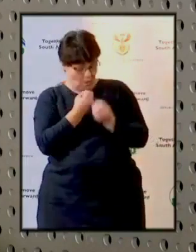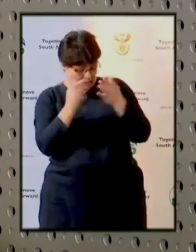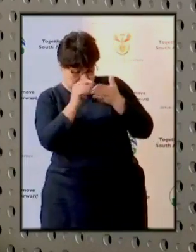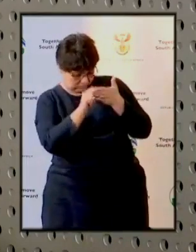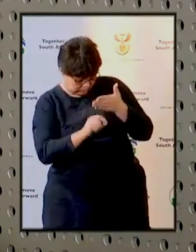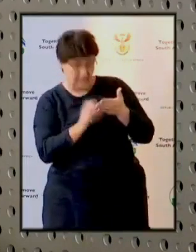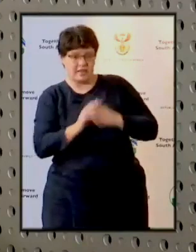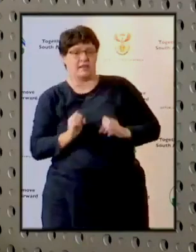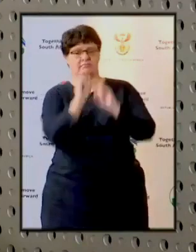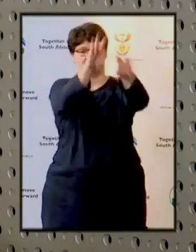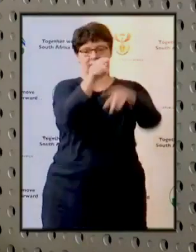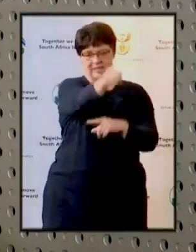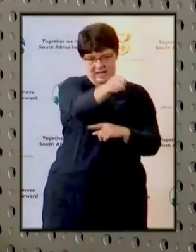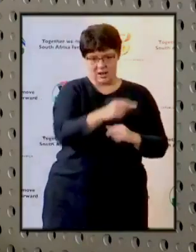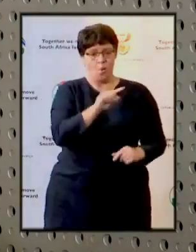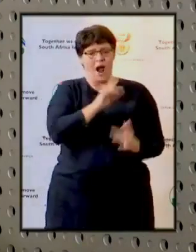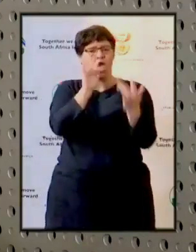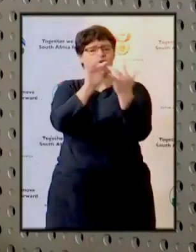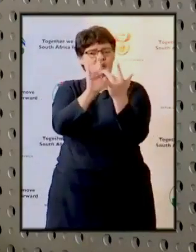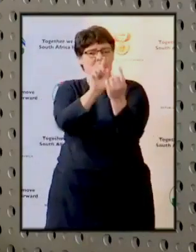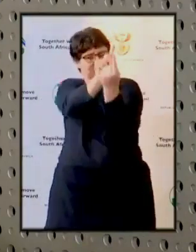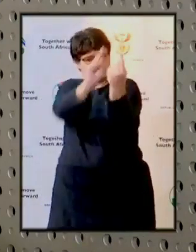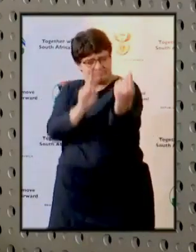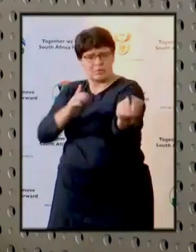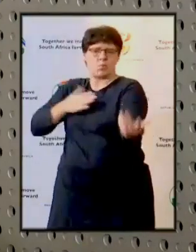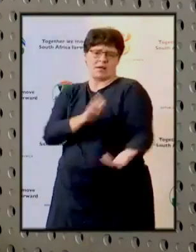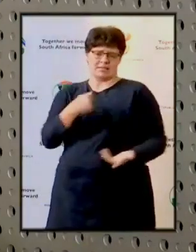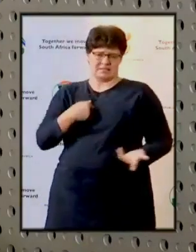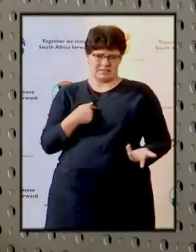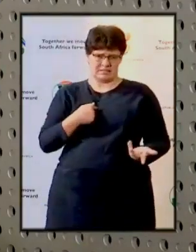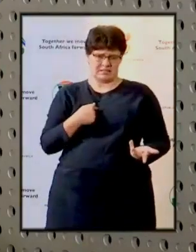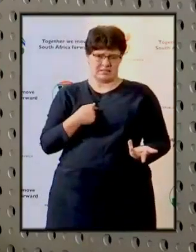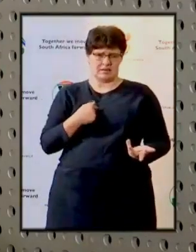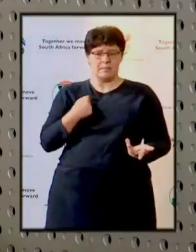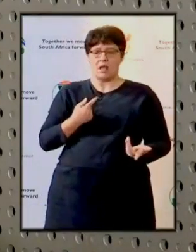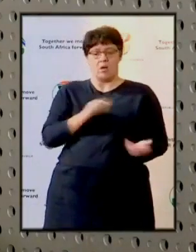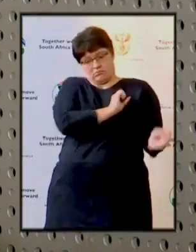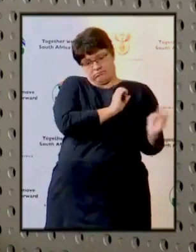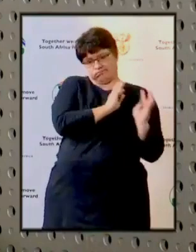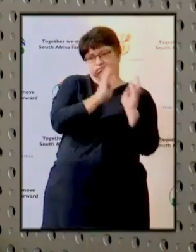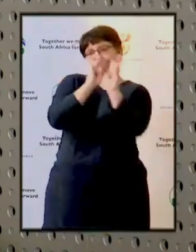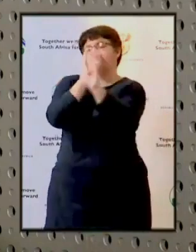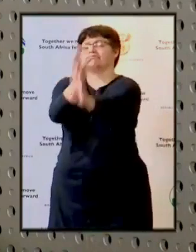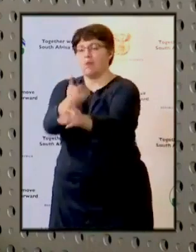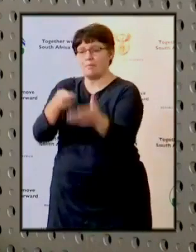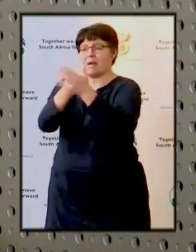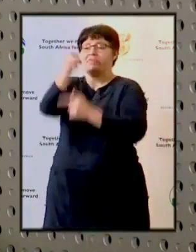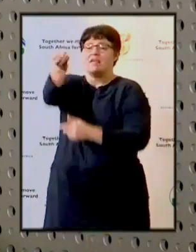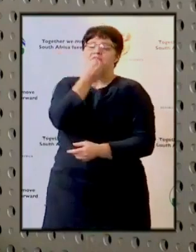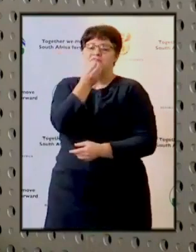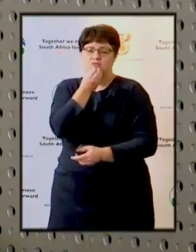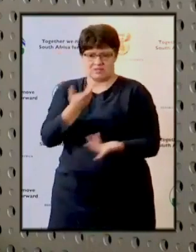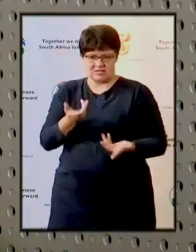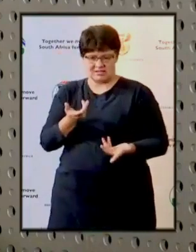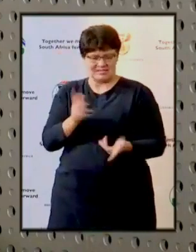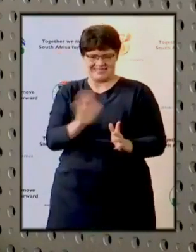the contacts and to minimize lots of people leaving their homes, going to these places. And